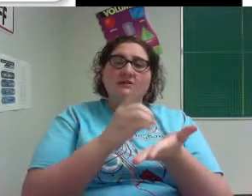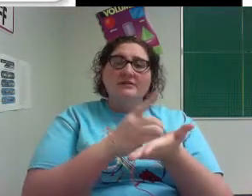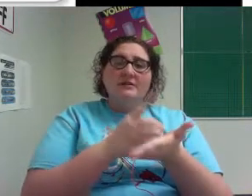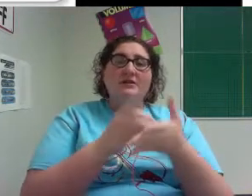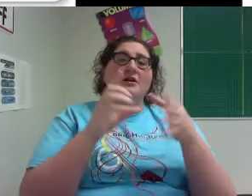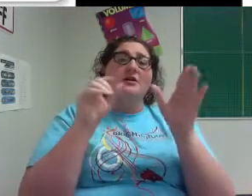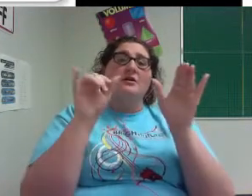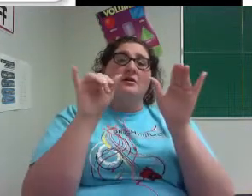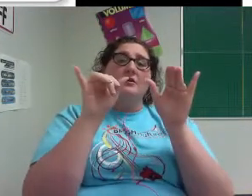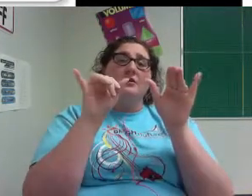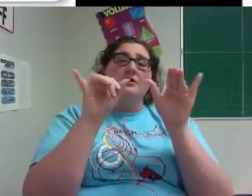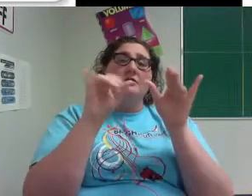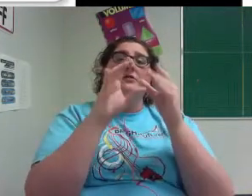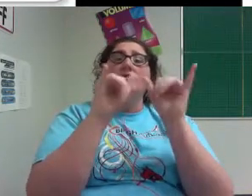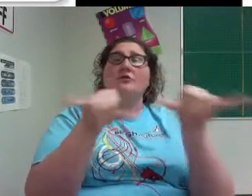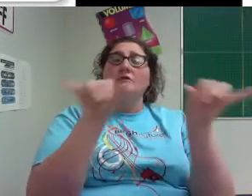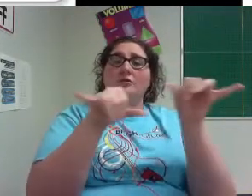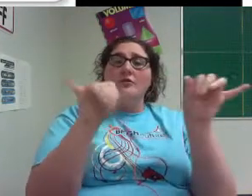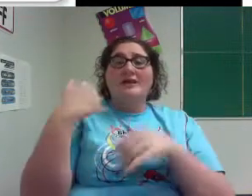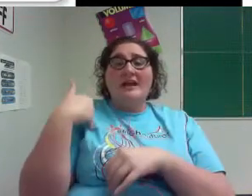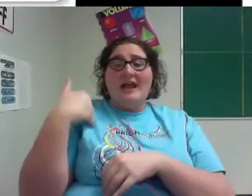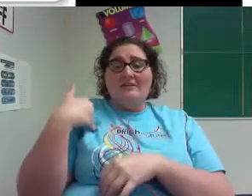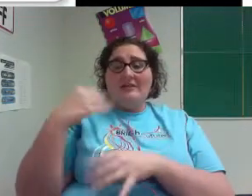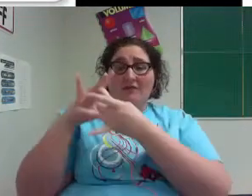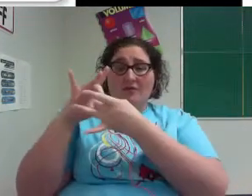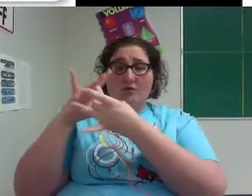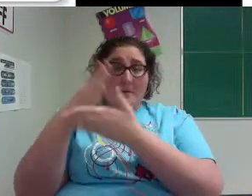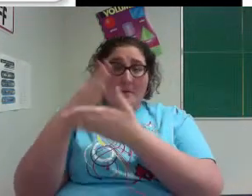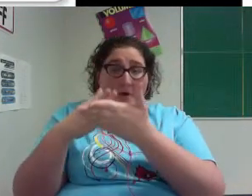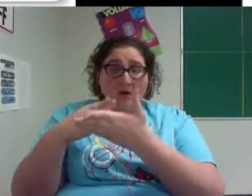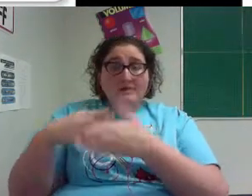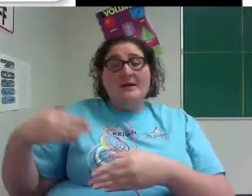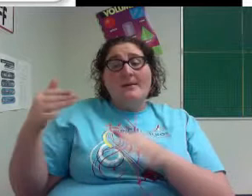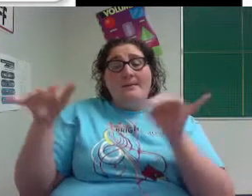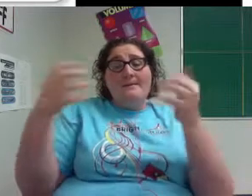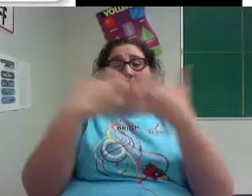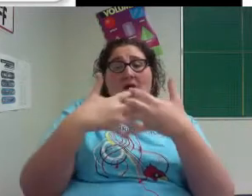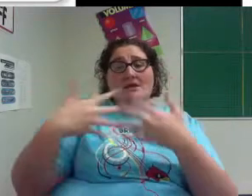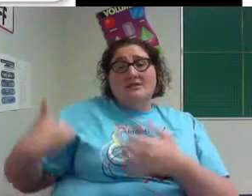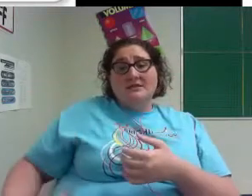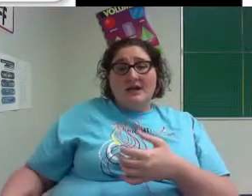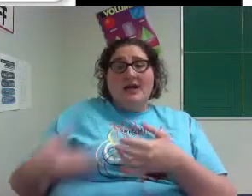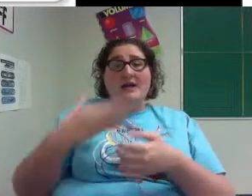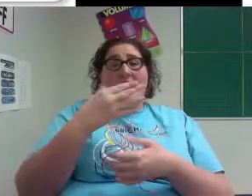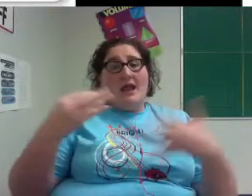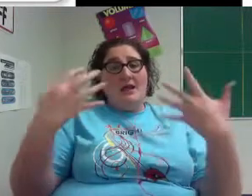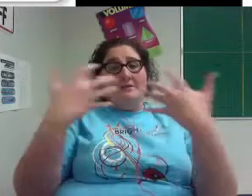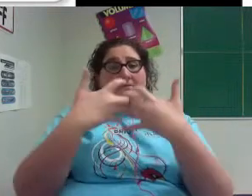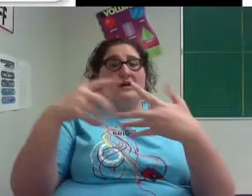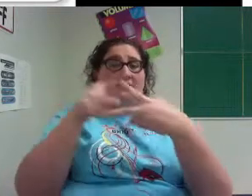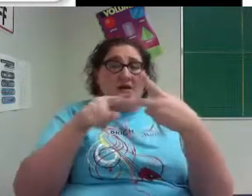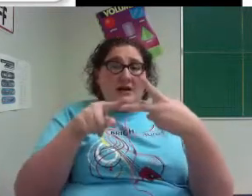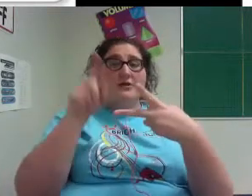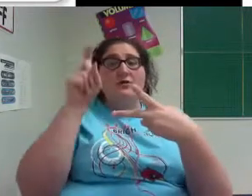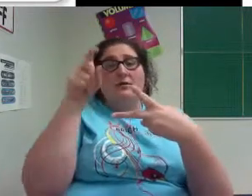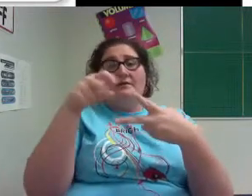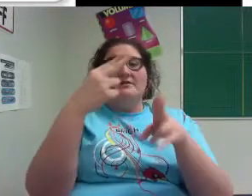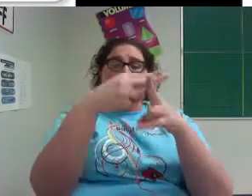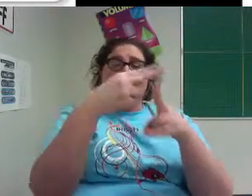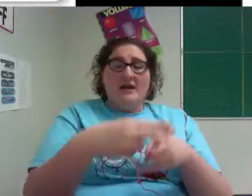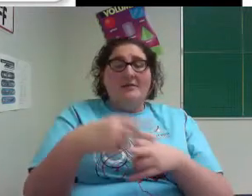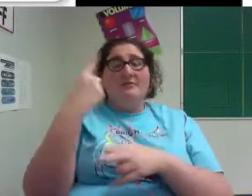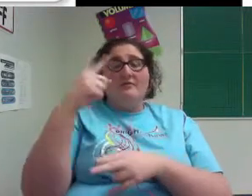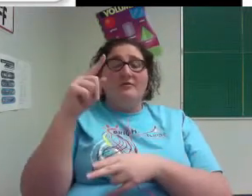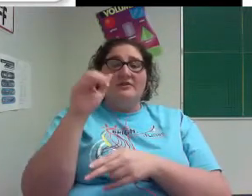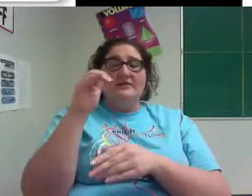have congruent corresponding parts, their matching sides and angles. When you name congruent polygons, you must list the corresponding vertices